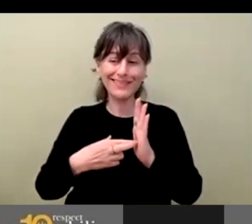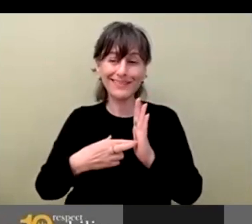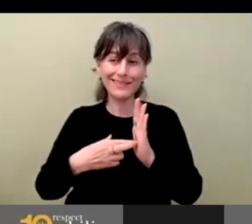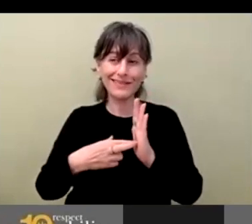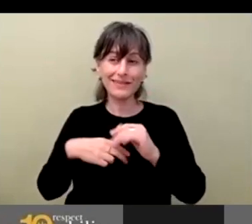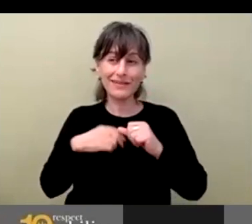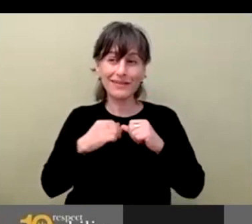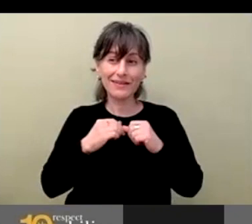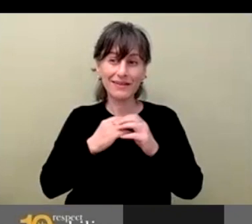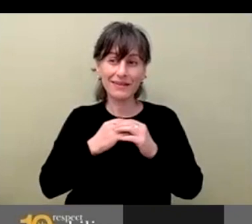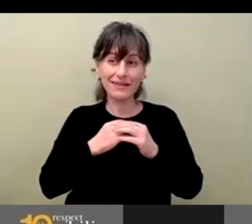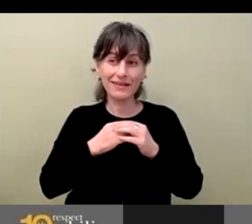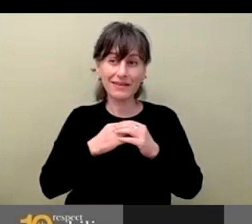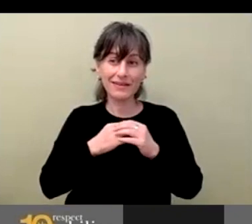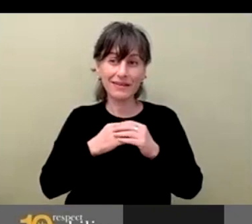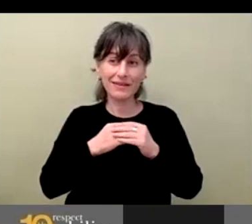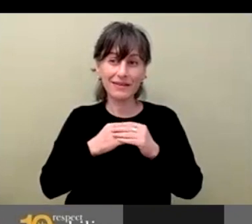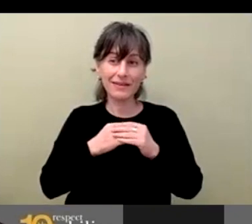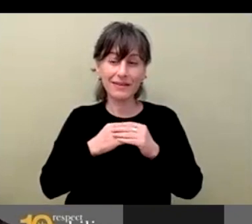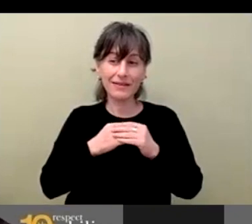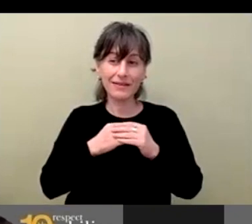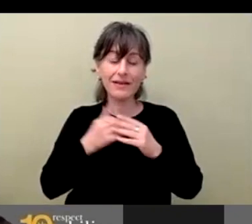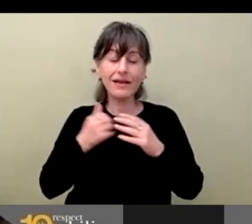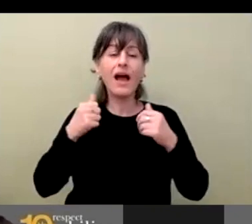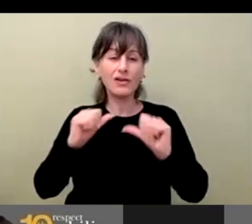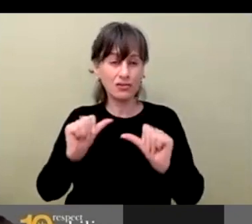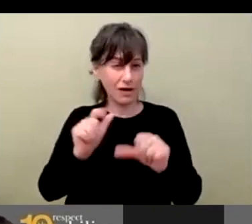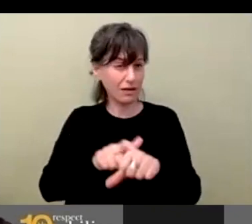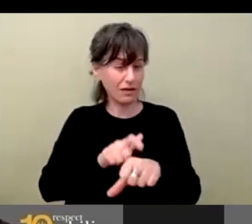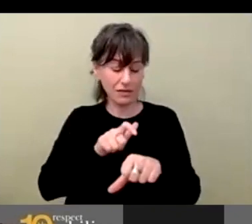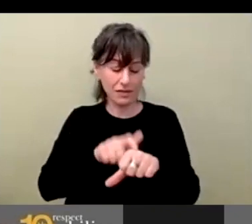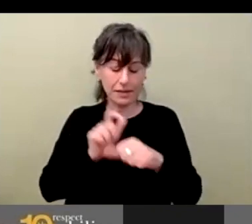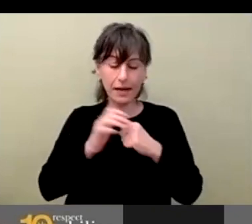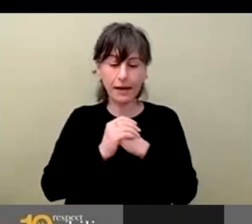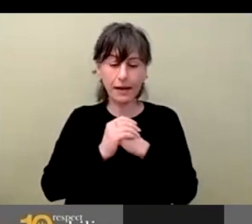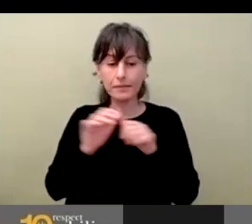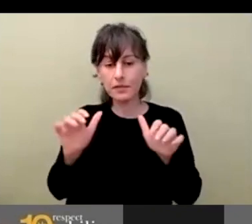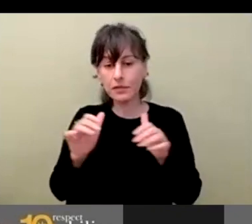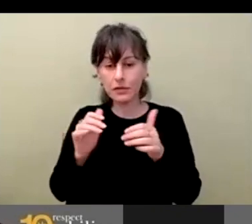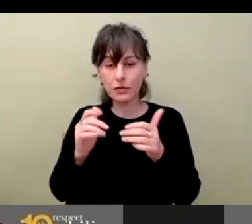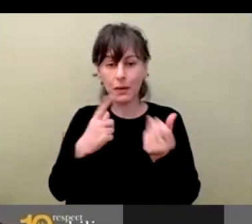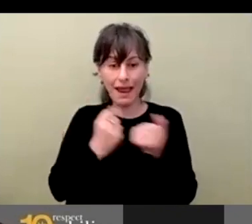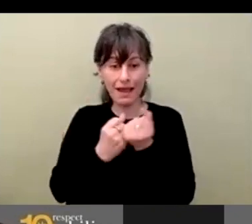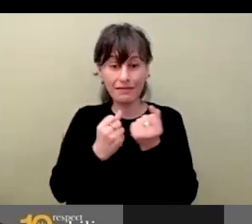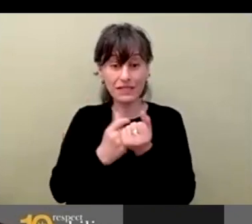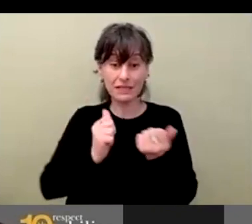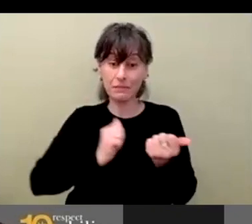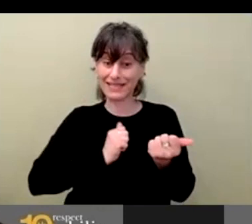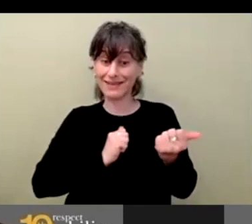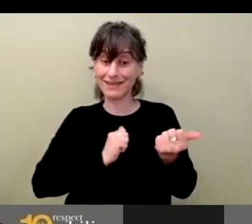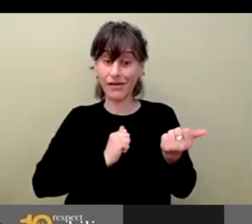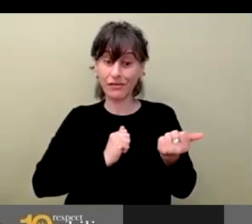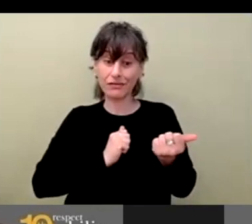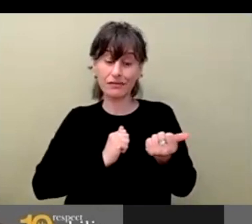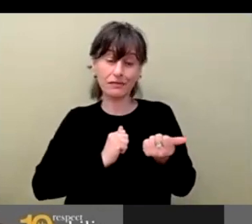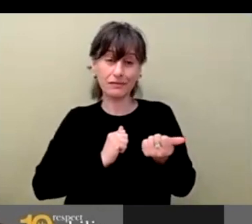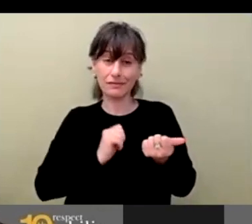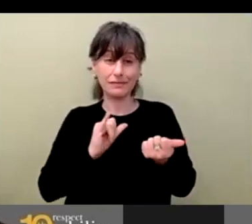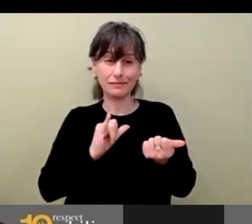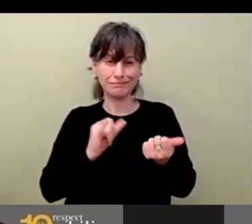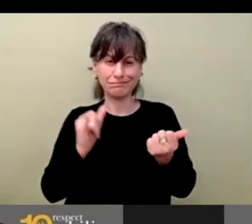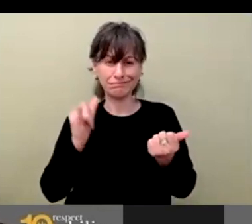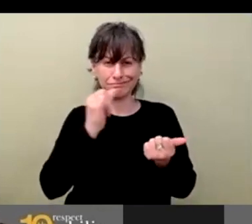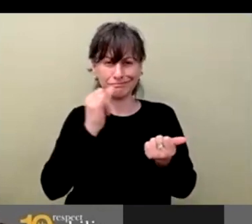You know, I think that I tried for so long to just kind of do advocacy on my own, and that is absolutely